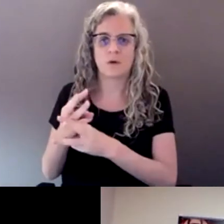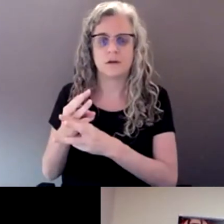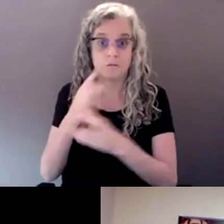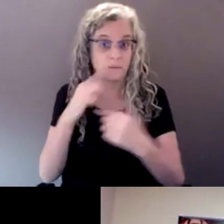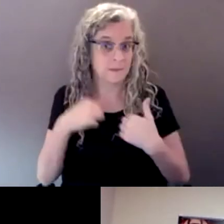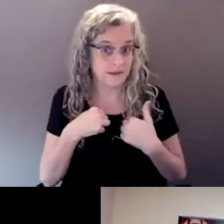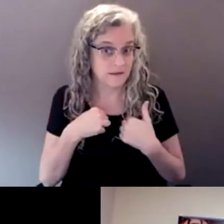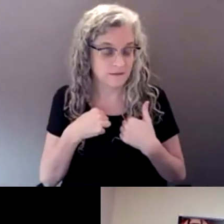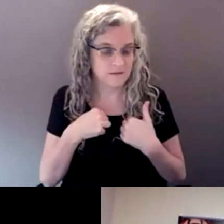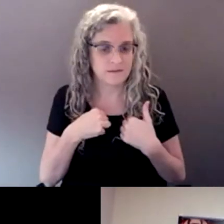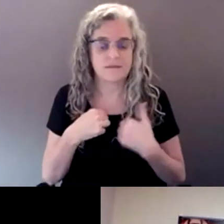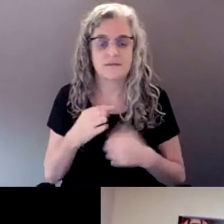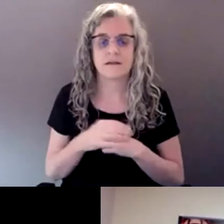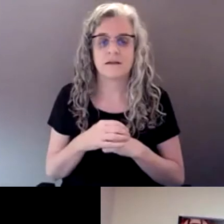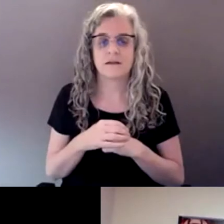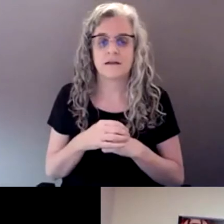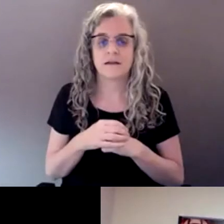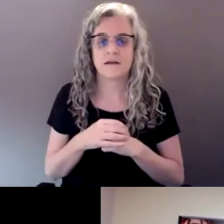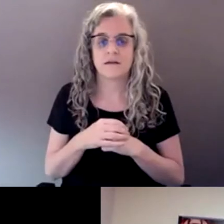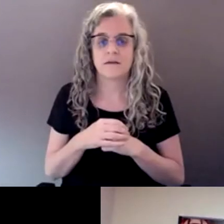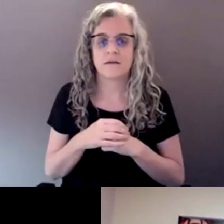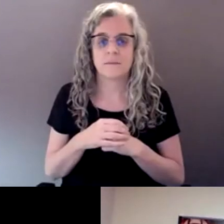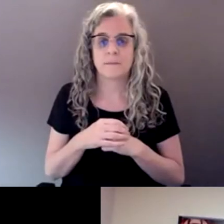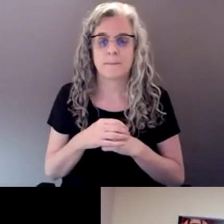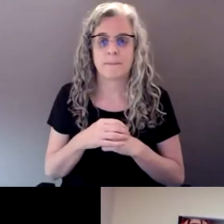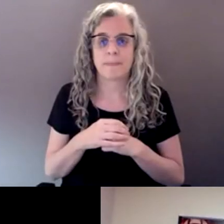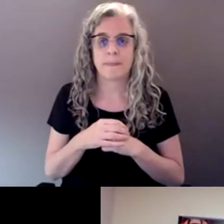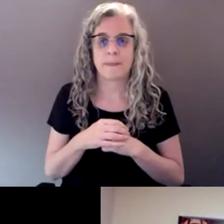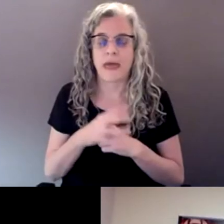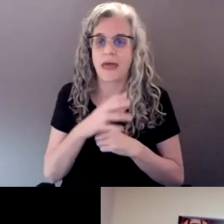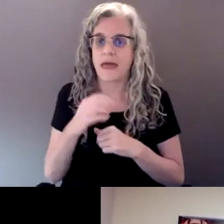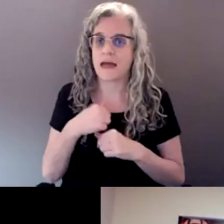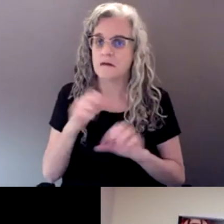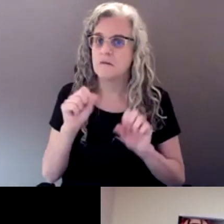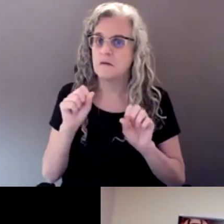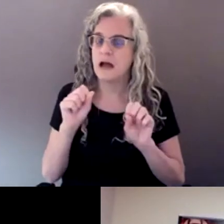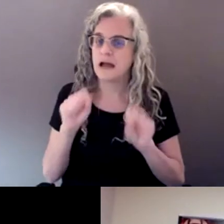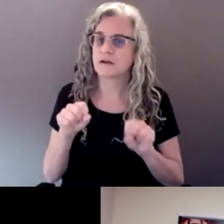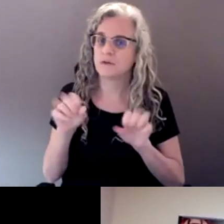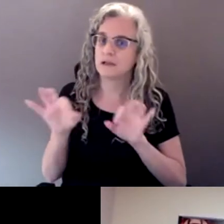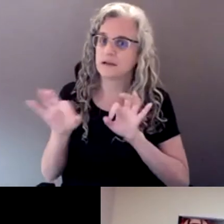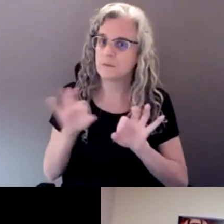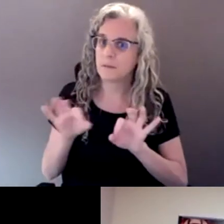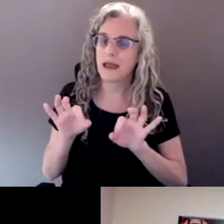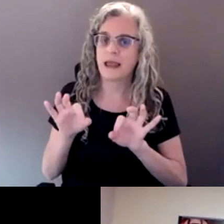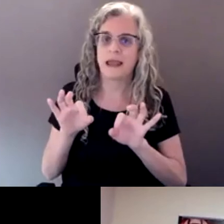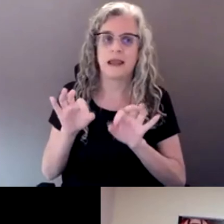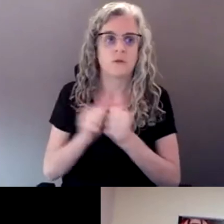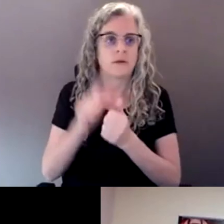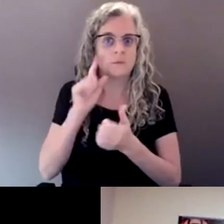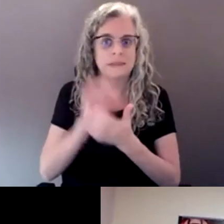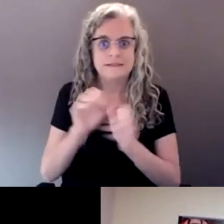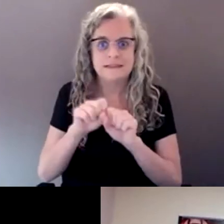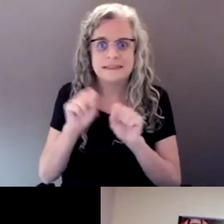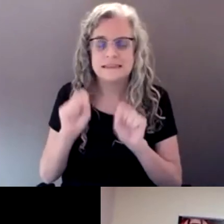me. And I can certainly explain that in terms of ideals and values that, you know, I